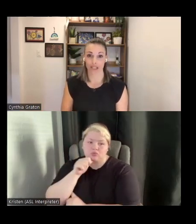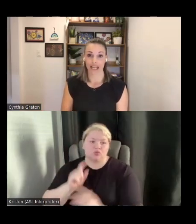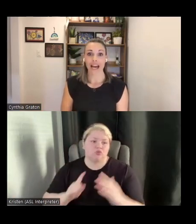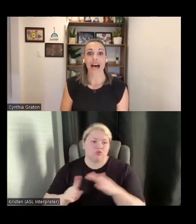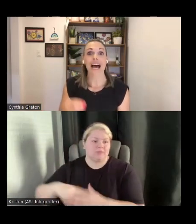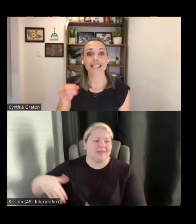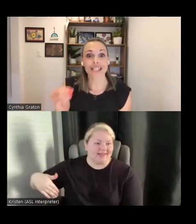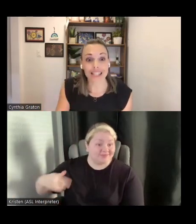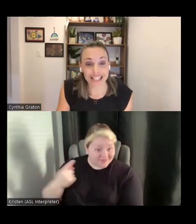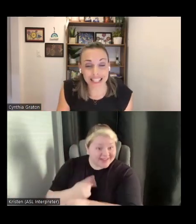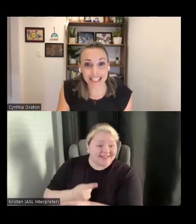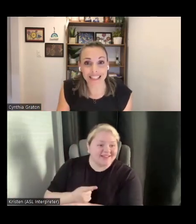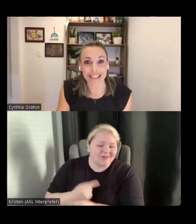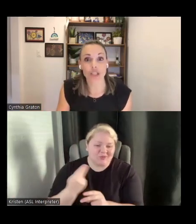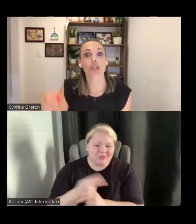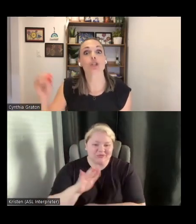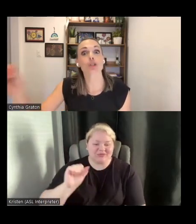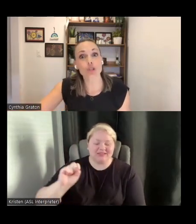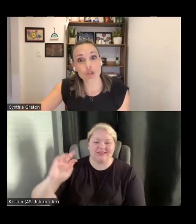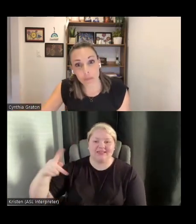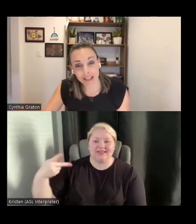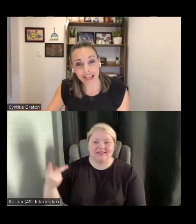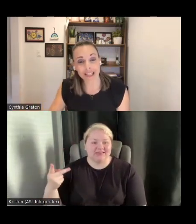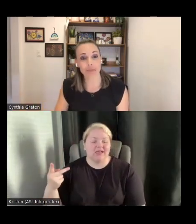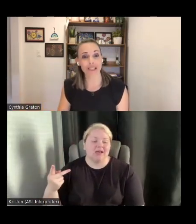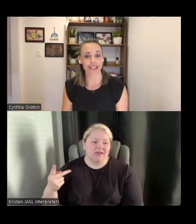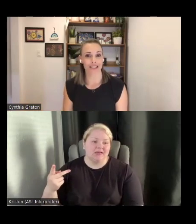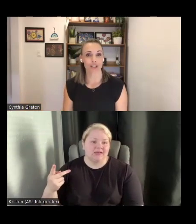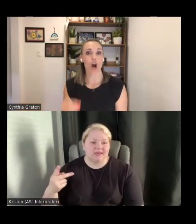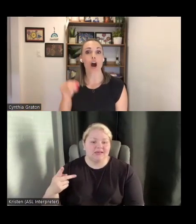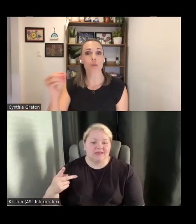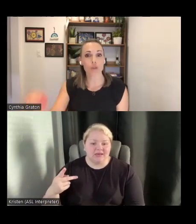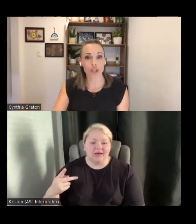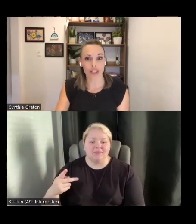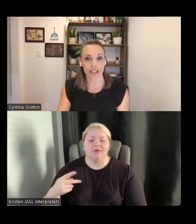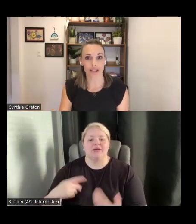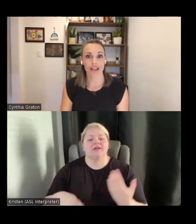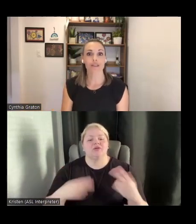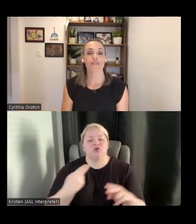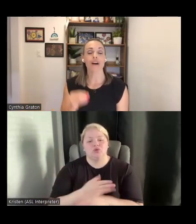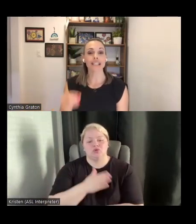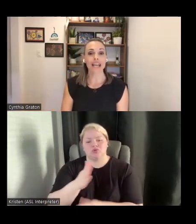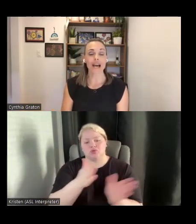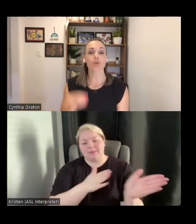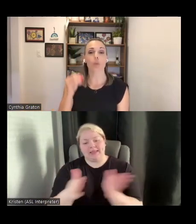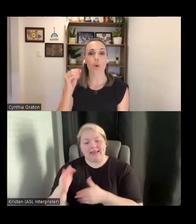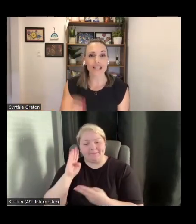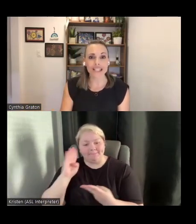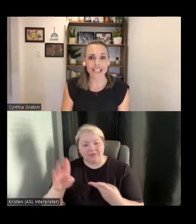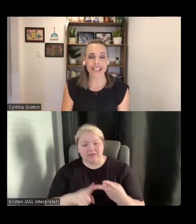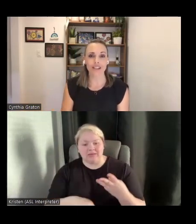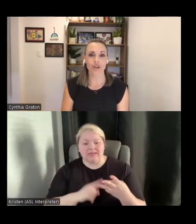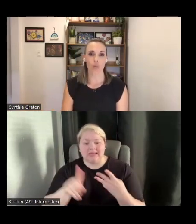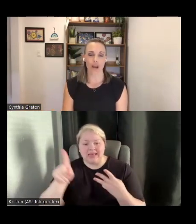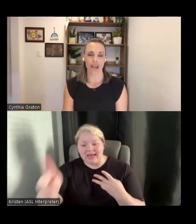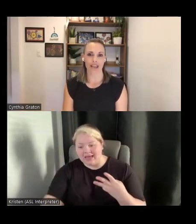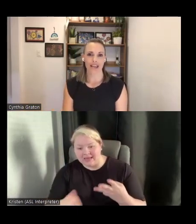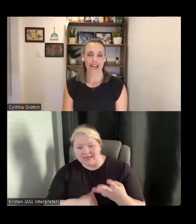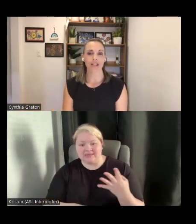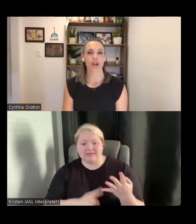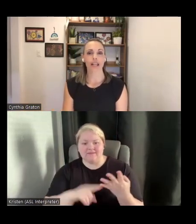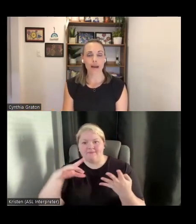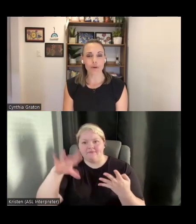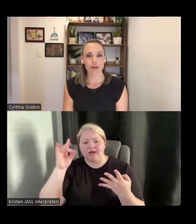ASIP. Ask the kid. Use your plan B. Talk with the kid. Find out what's getting in your